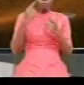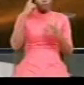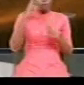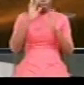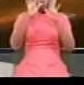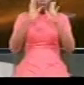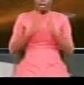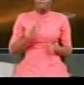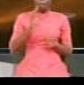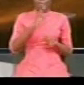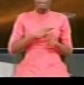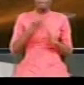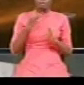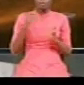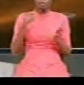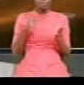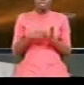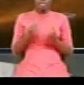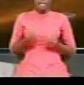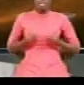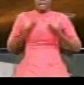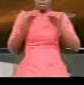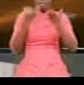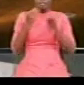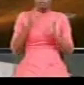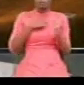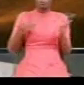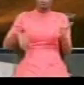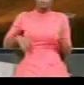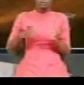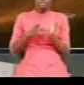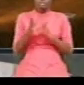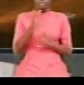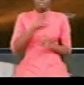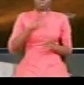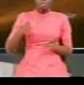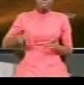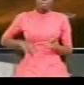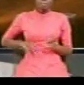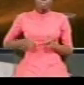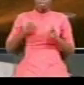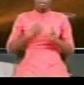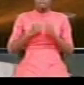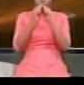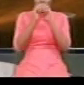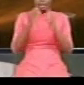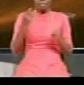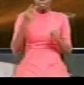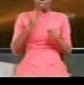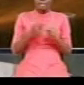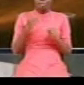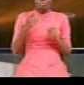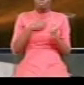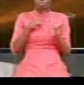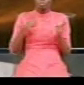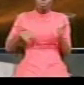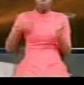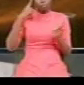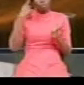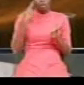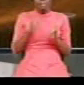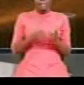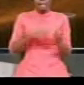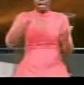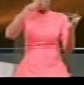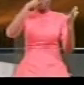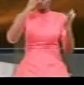of the sacrifice of the Lord Jesus Christ. Let's bless the name of the Lord for the